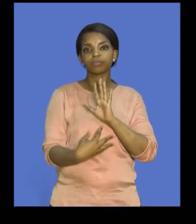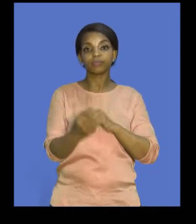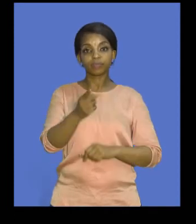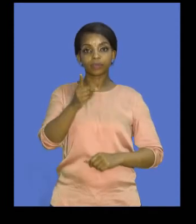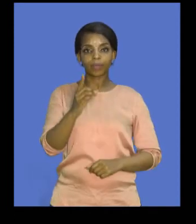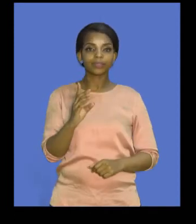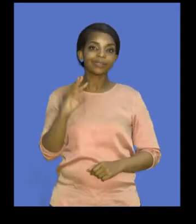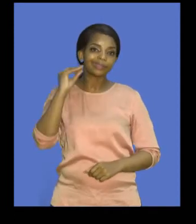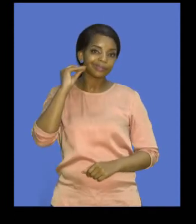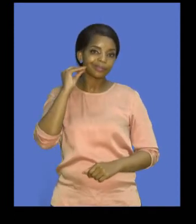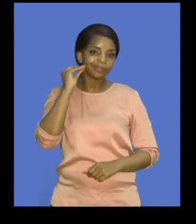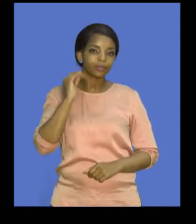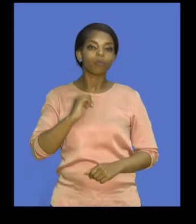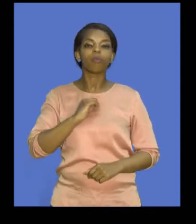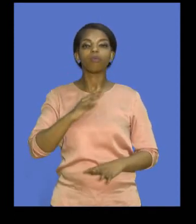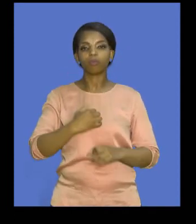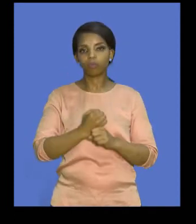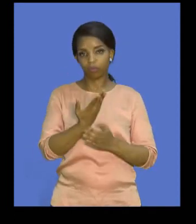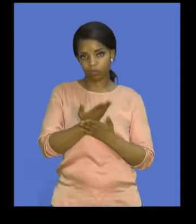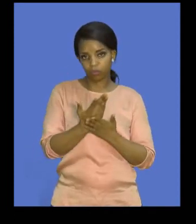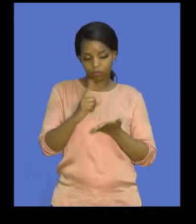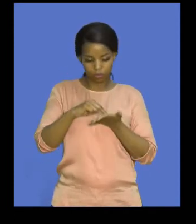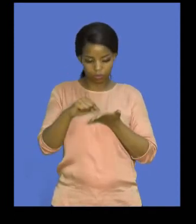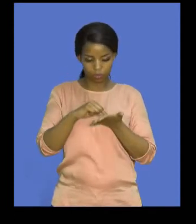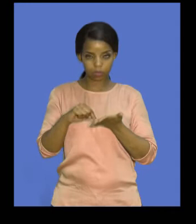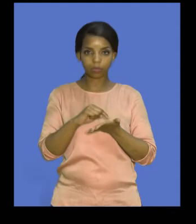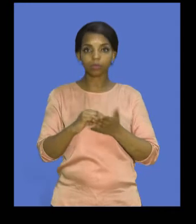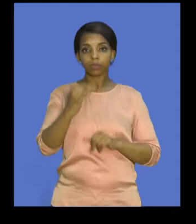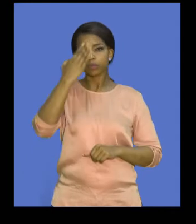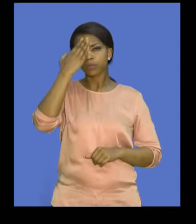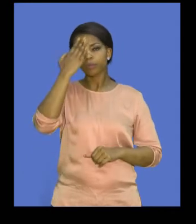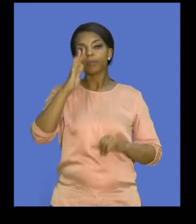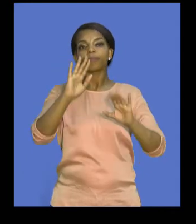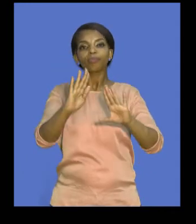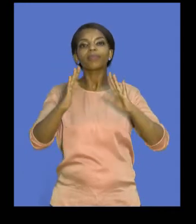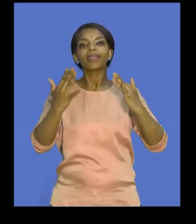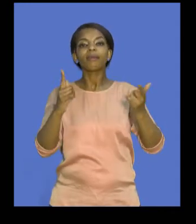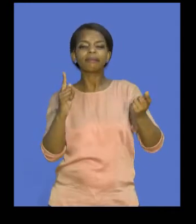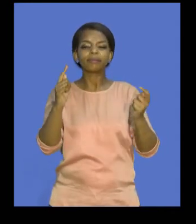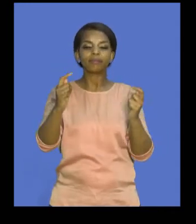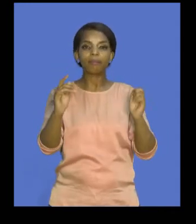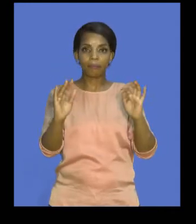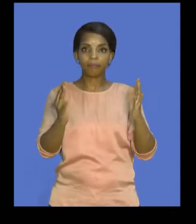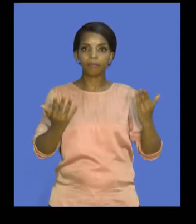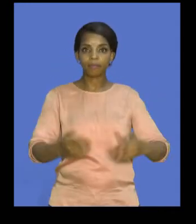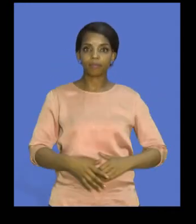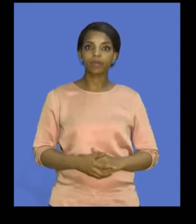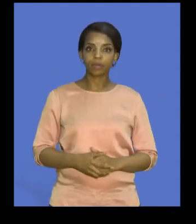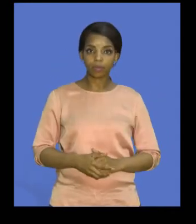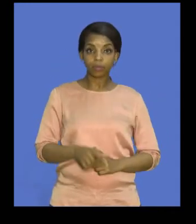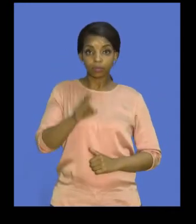pattern so that we can come to a conclusion as to how does changing the magnitude of the charge actually affect the magnitude of